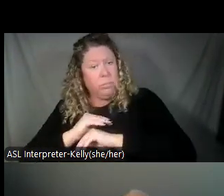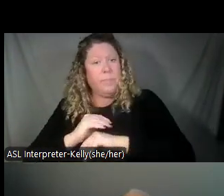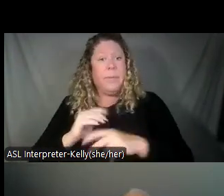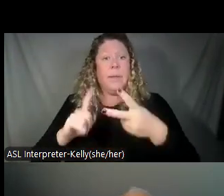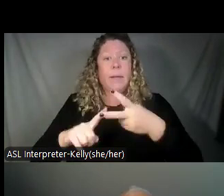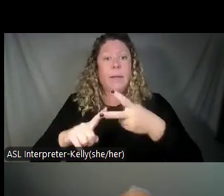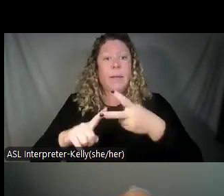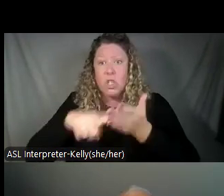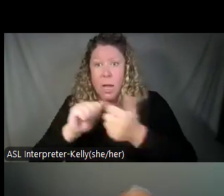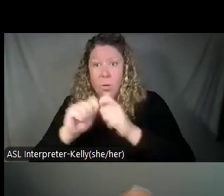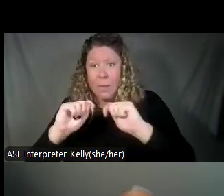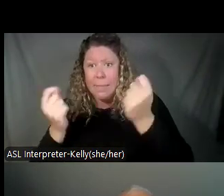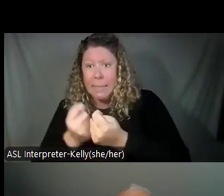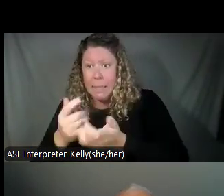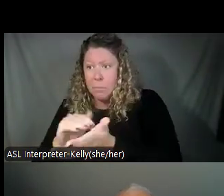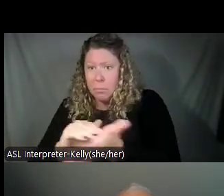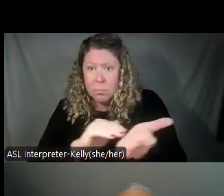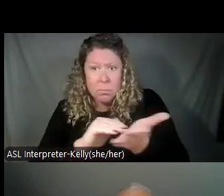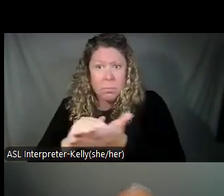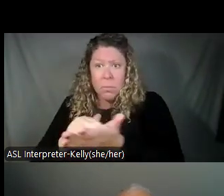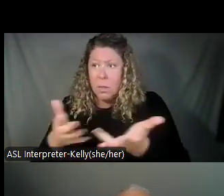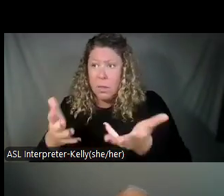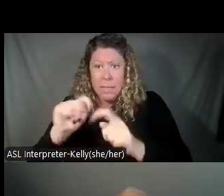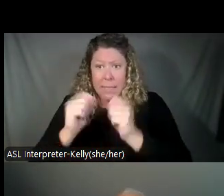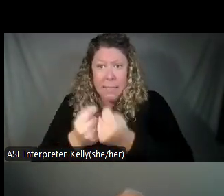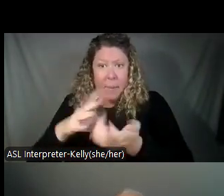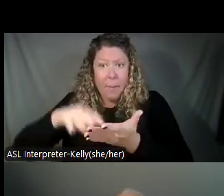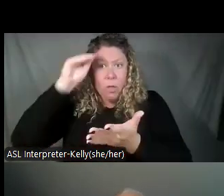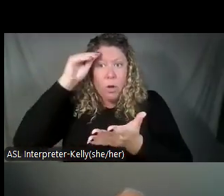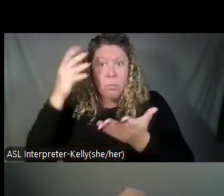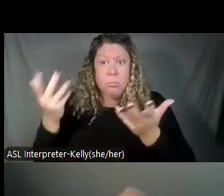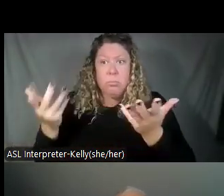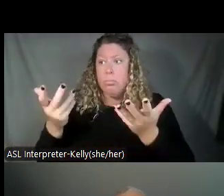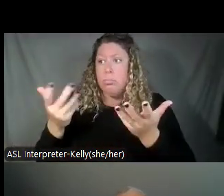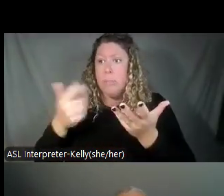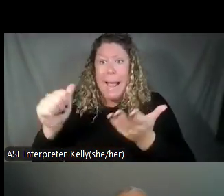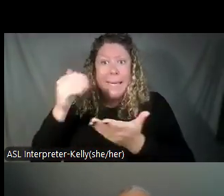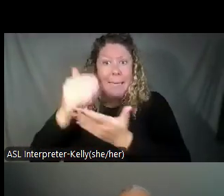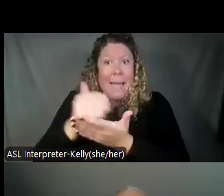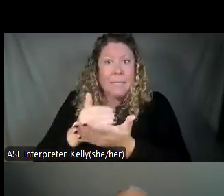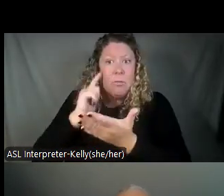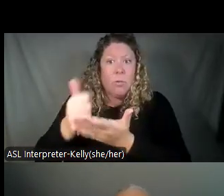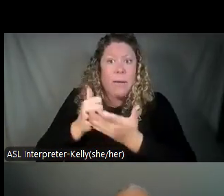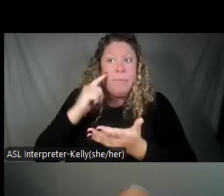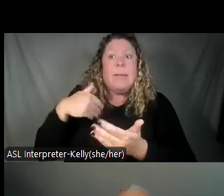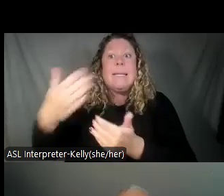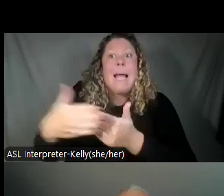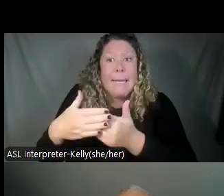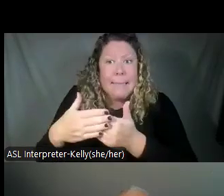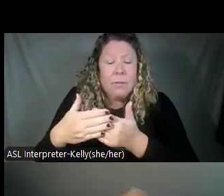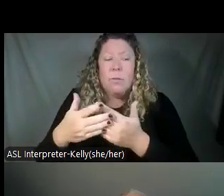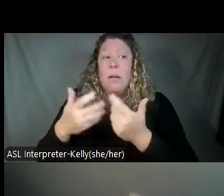team, making sure the team, what did the team learn? Was there any lessons we can carry forward? Or is there anything we would want to